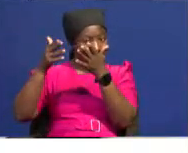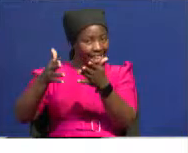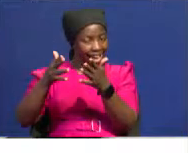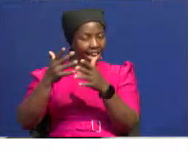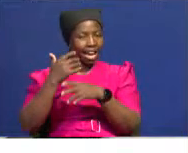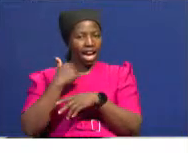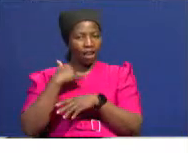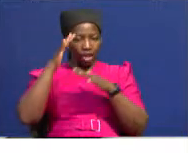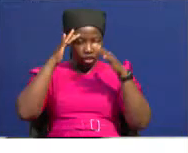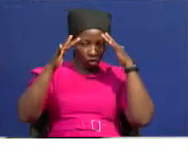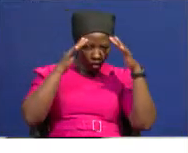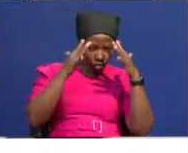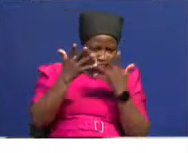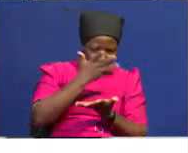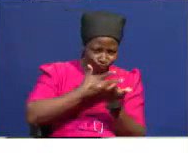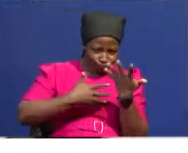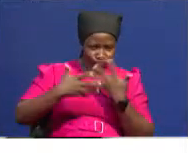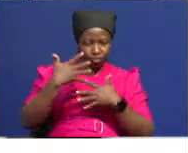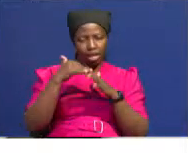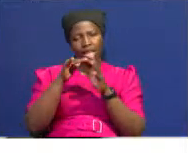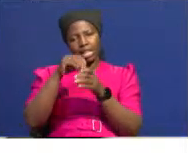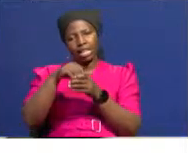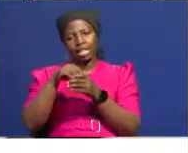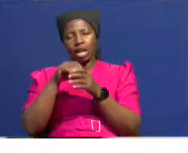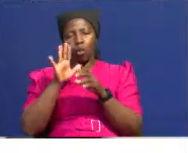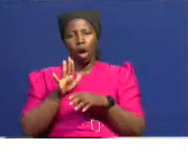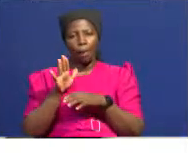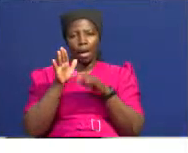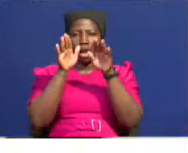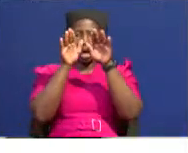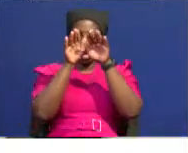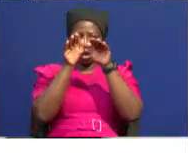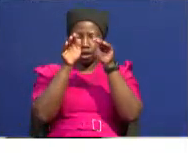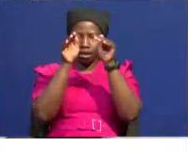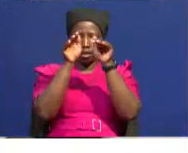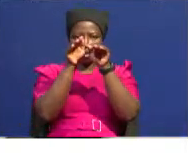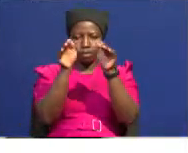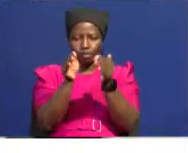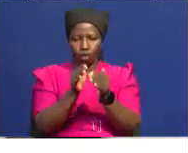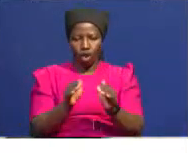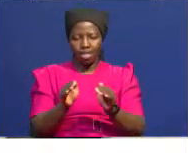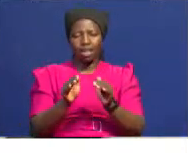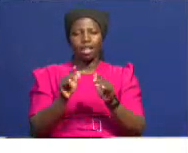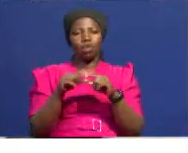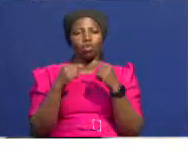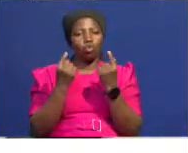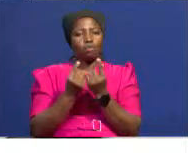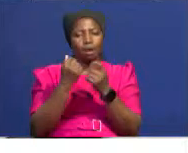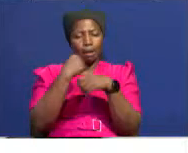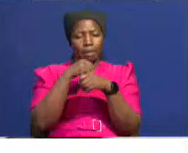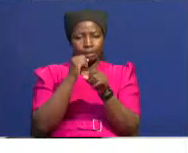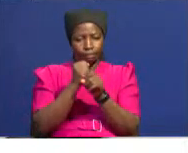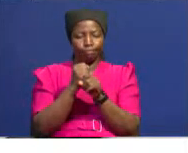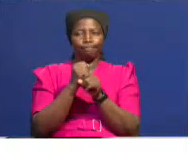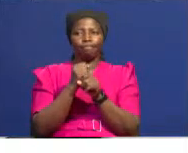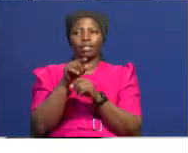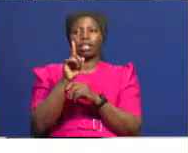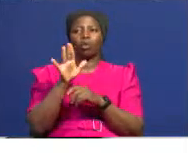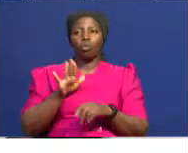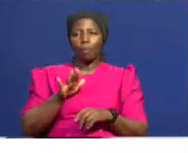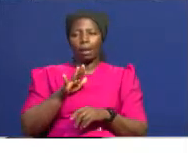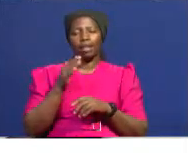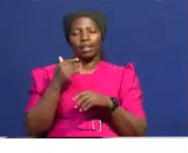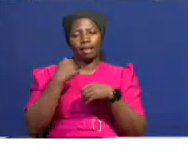the Oriang Women Pottery Group. For generations, these women have upheld the ancient art of pottery, making a